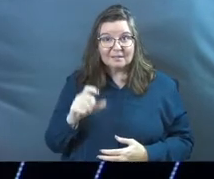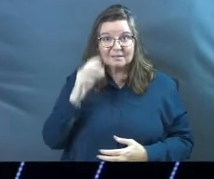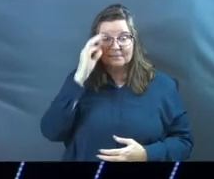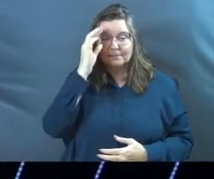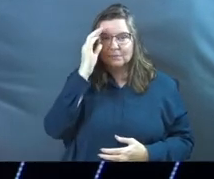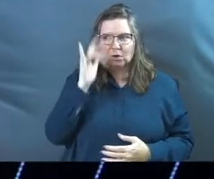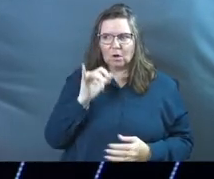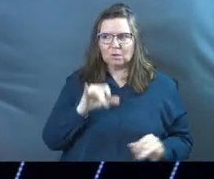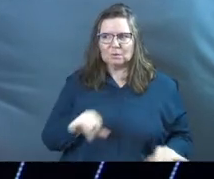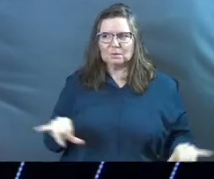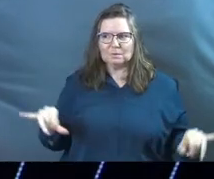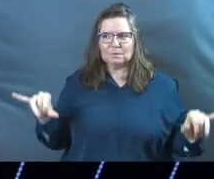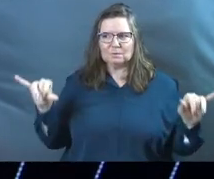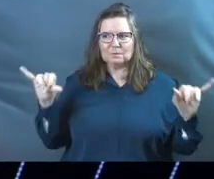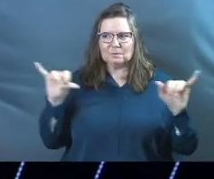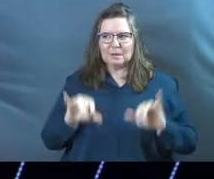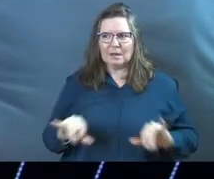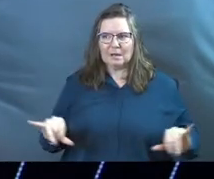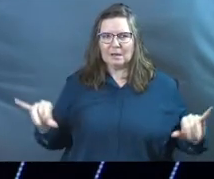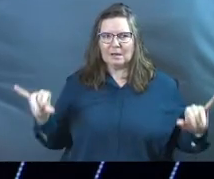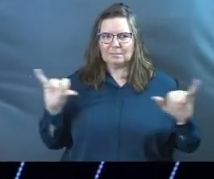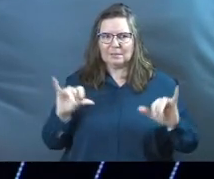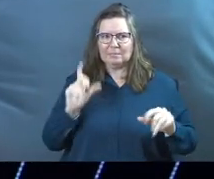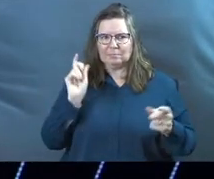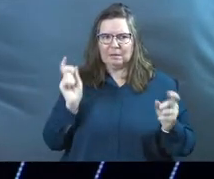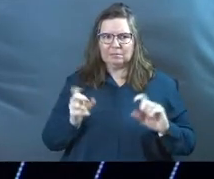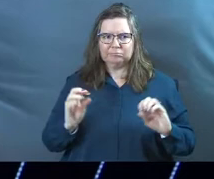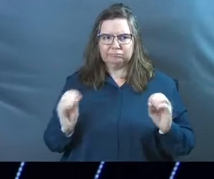you're all doing the same things you always did.